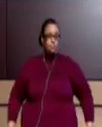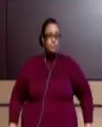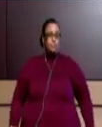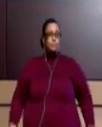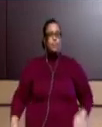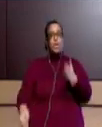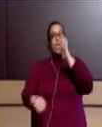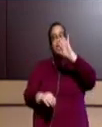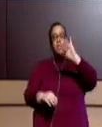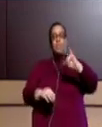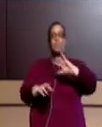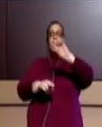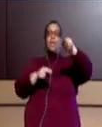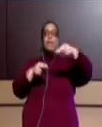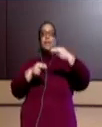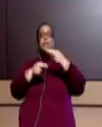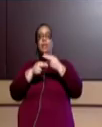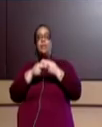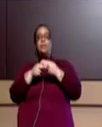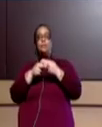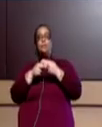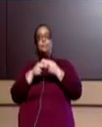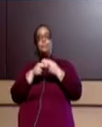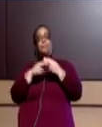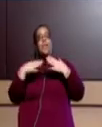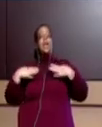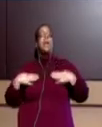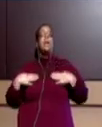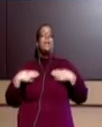That name heals all.